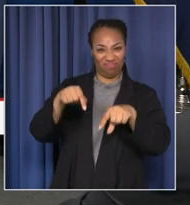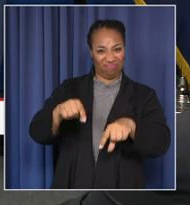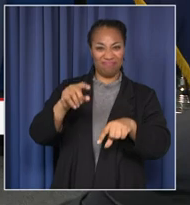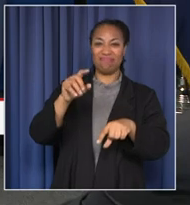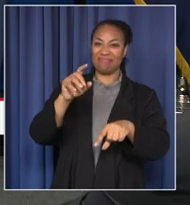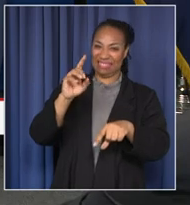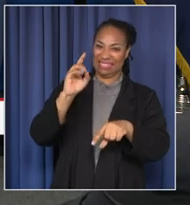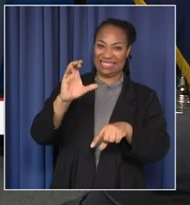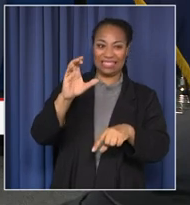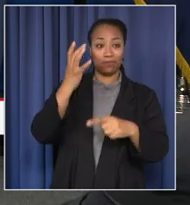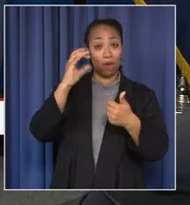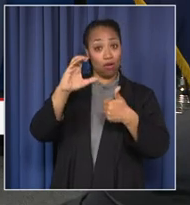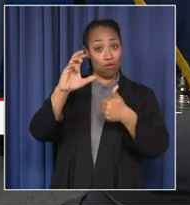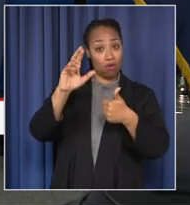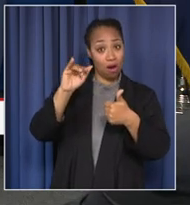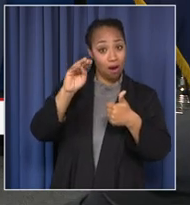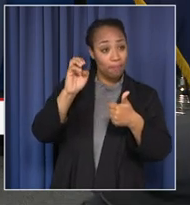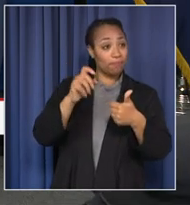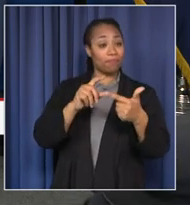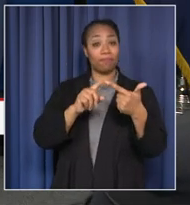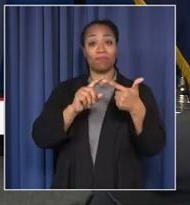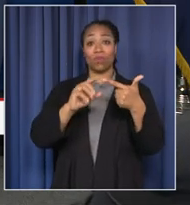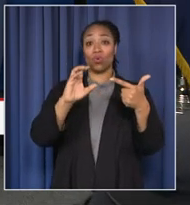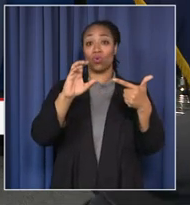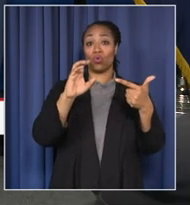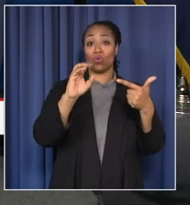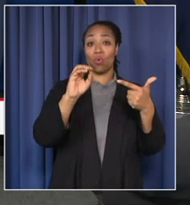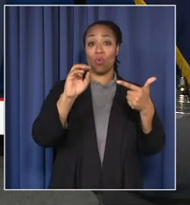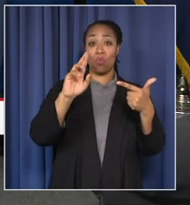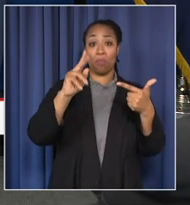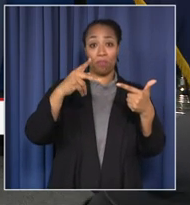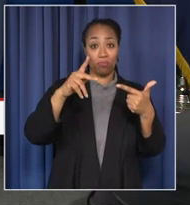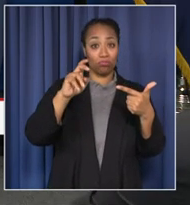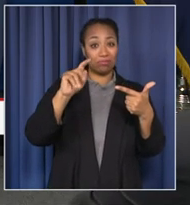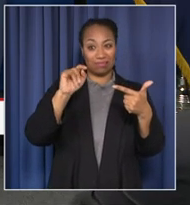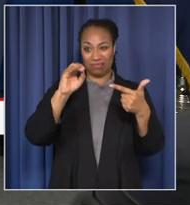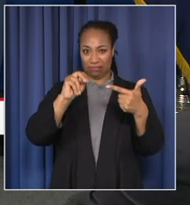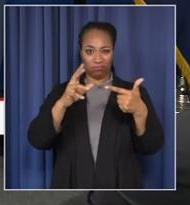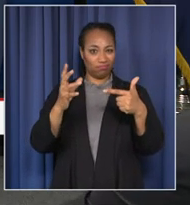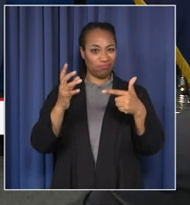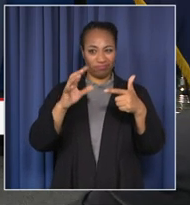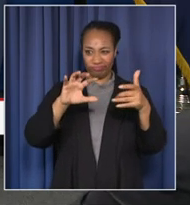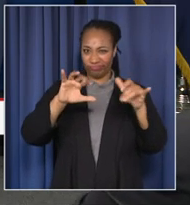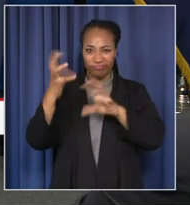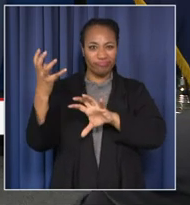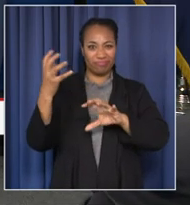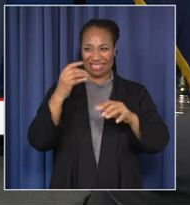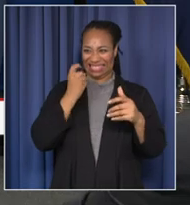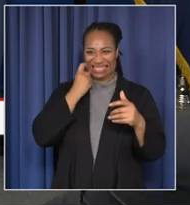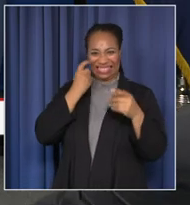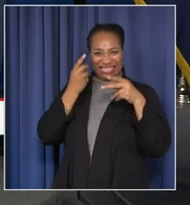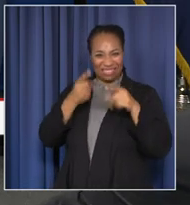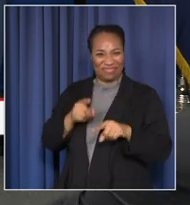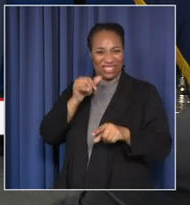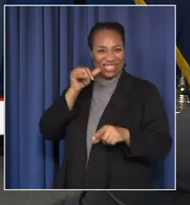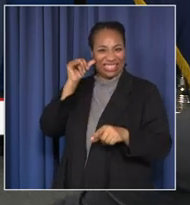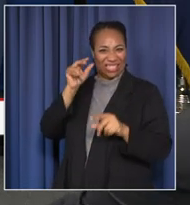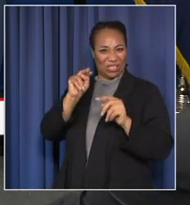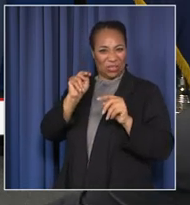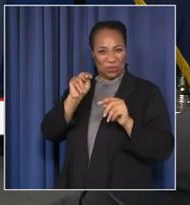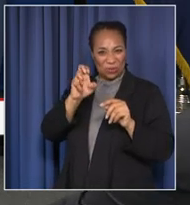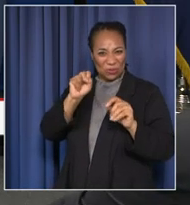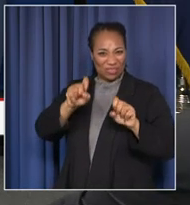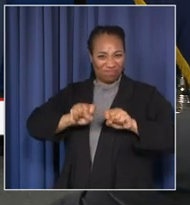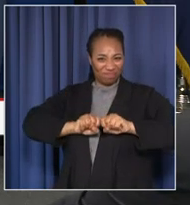Just yesterday, there was a bribery indictment of a former deputy director of ONSE. The D.C. Council also expelled Trayon White on